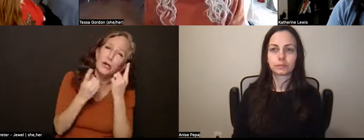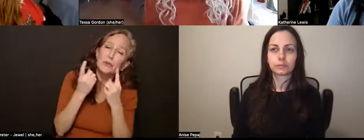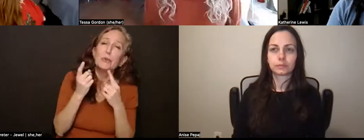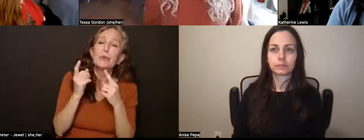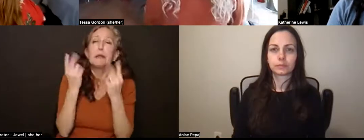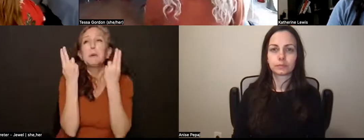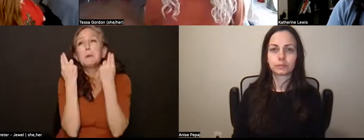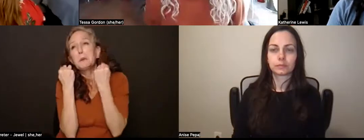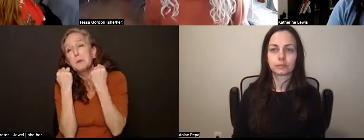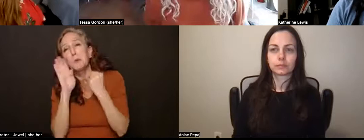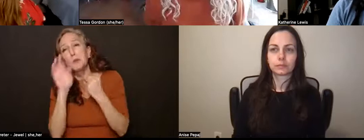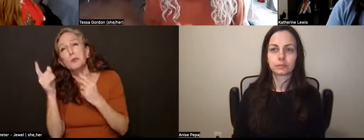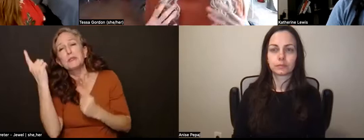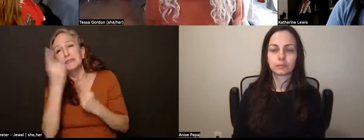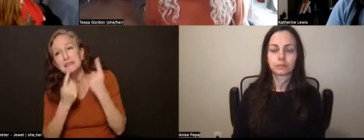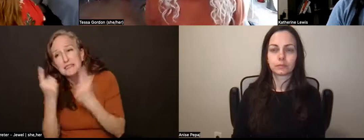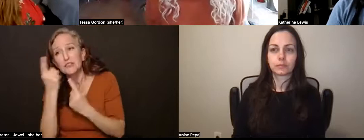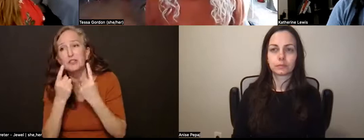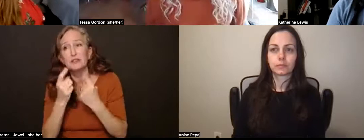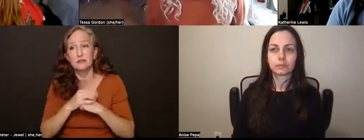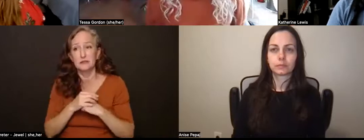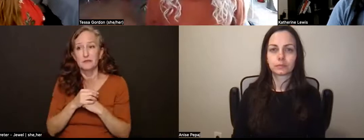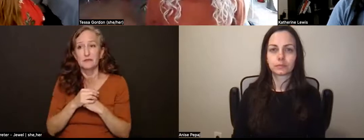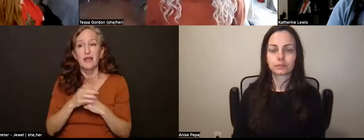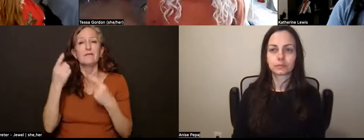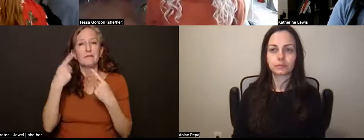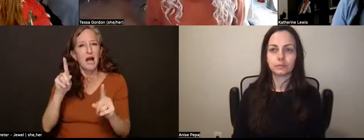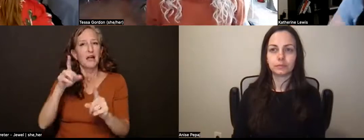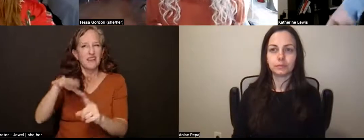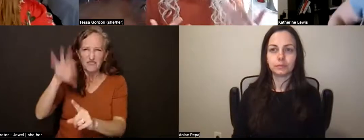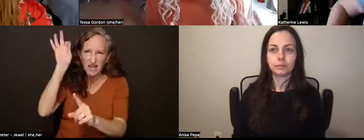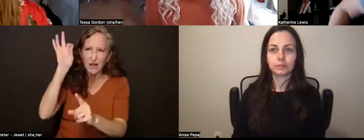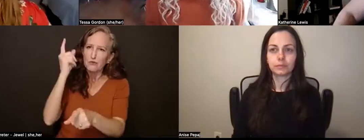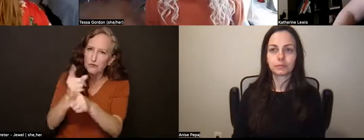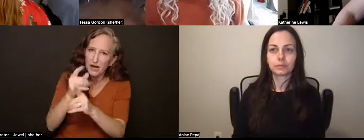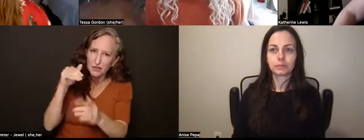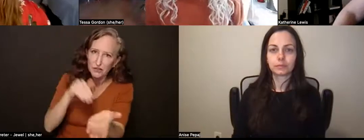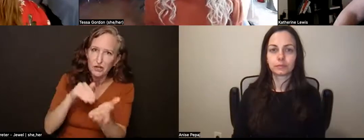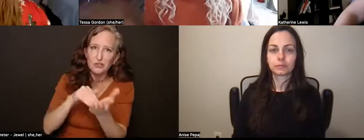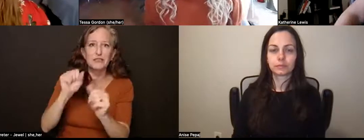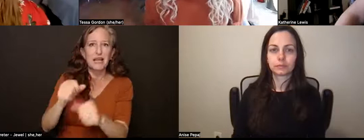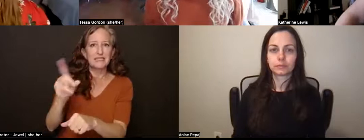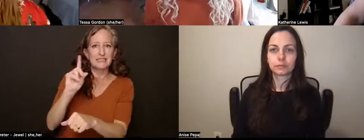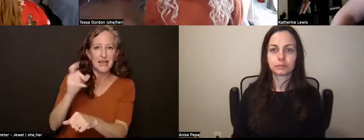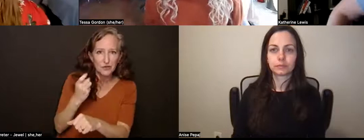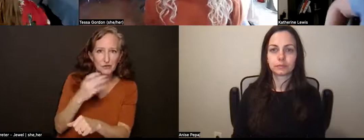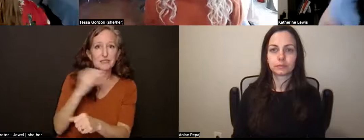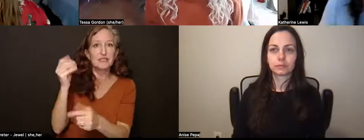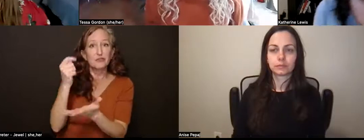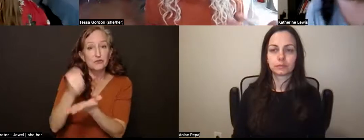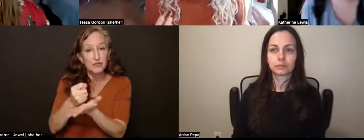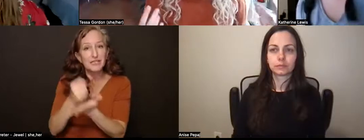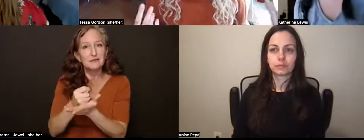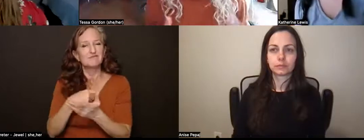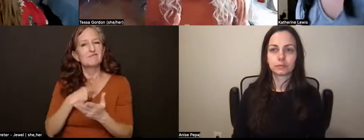considered, when I finally found the doctor that could diagnose and treat this, I was then put on a waiting list. At this point,